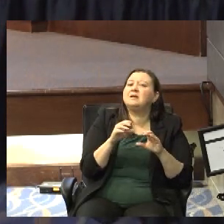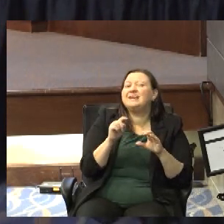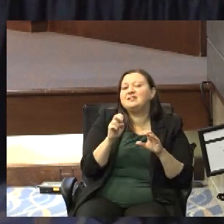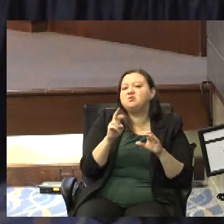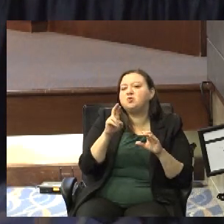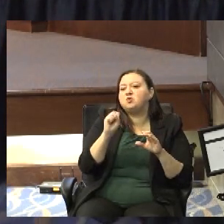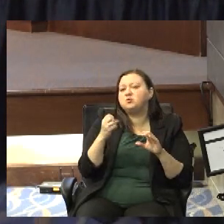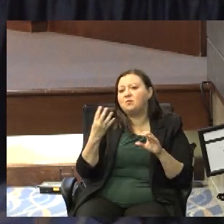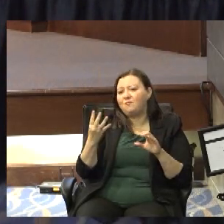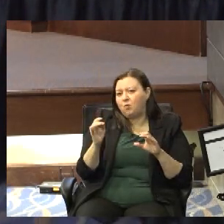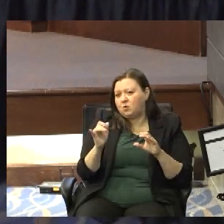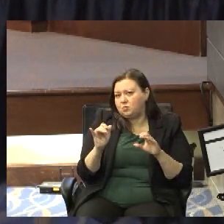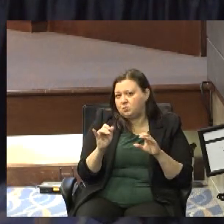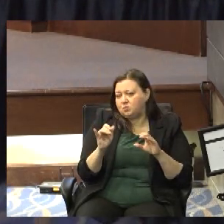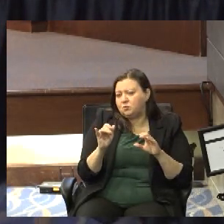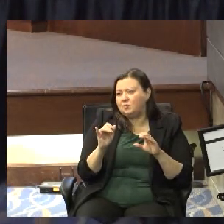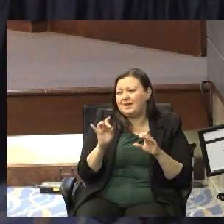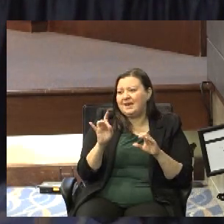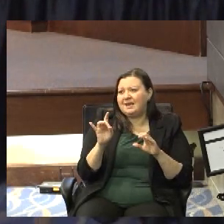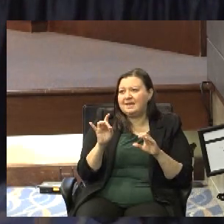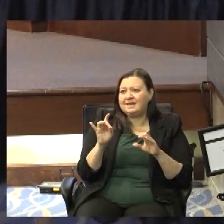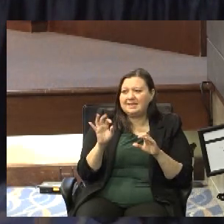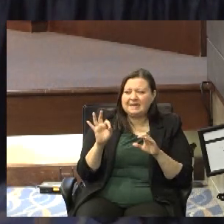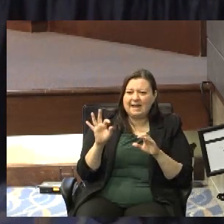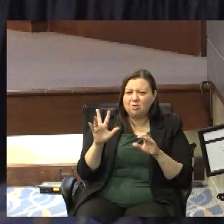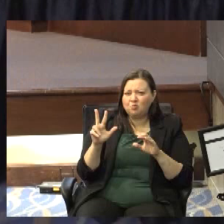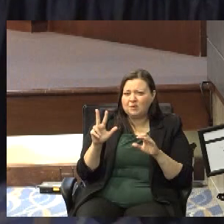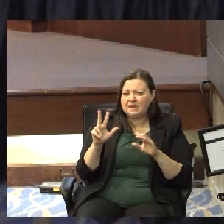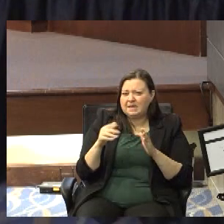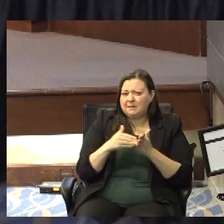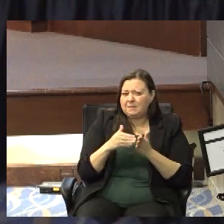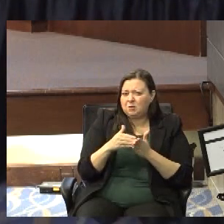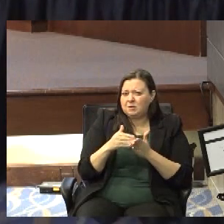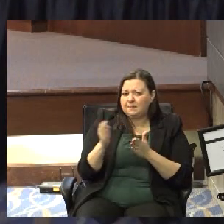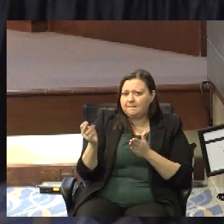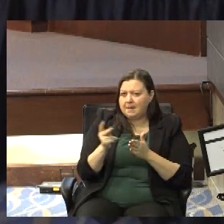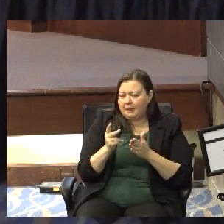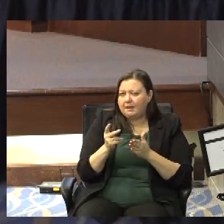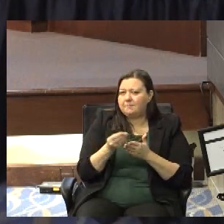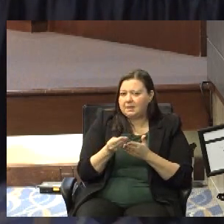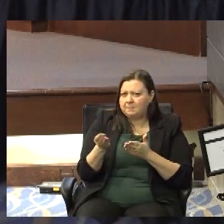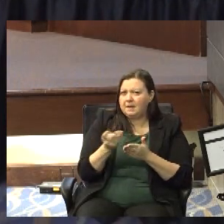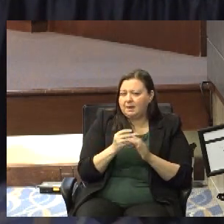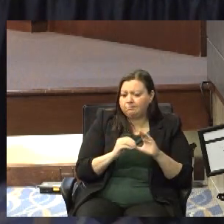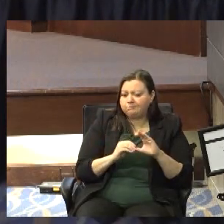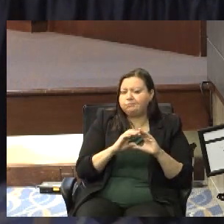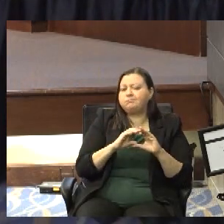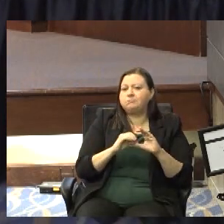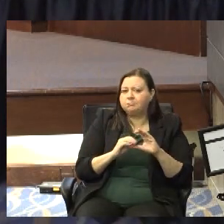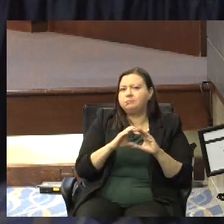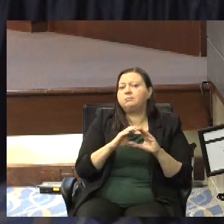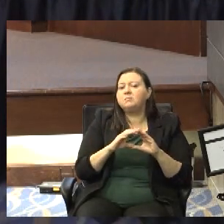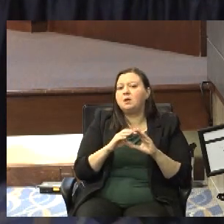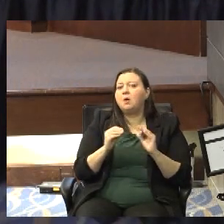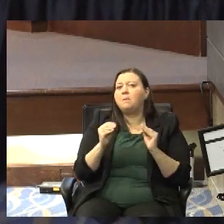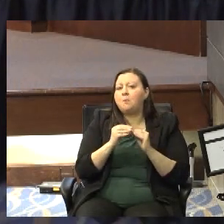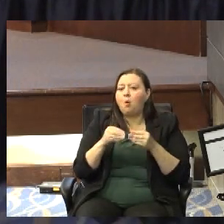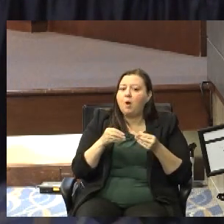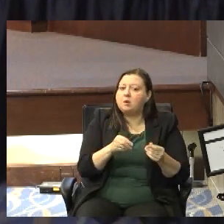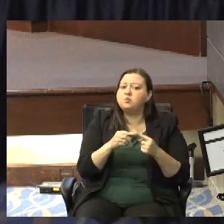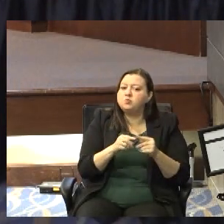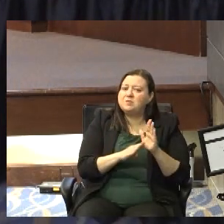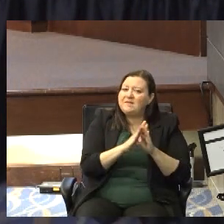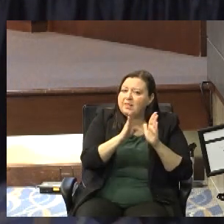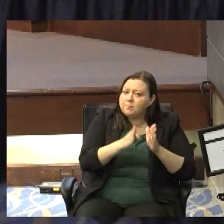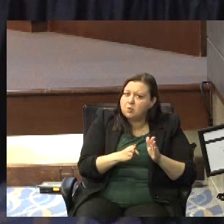the same period of time that $93 million is coming back. So it's definitely one where there is more going to the developer, but there is